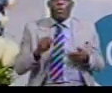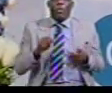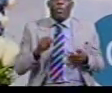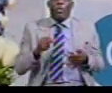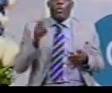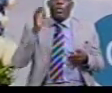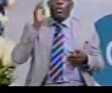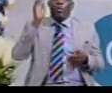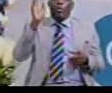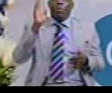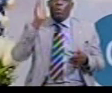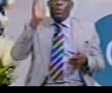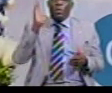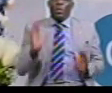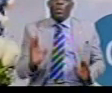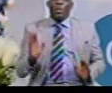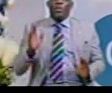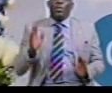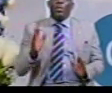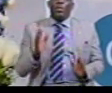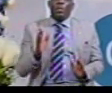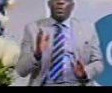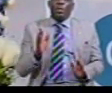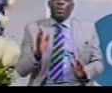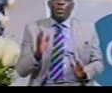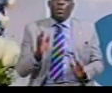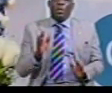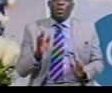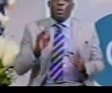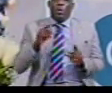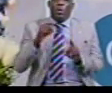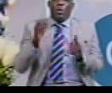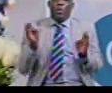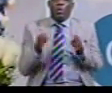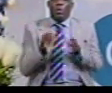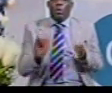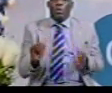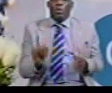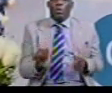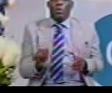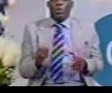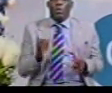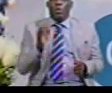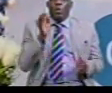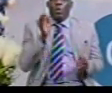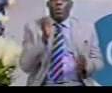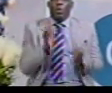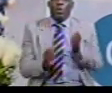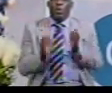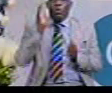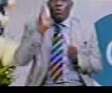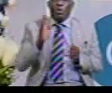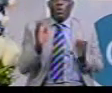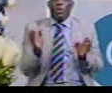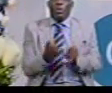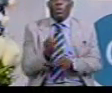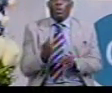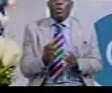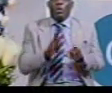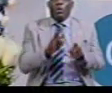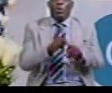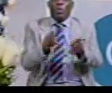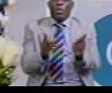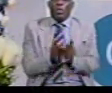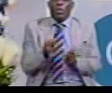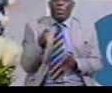aura la conférence des ministres. Which is going to take place here. Qui aura lieu ici. And